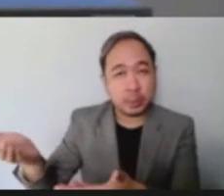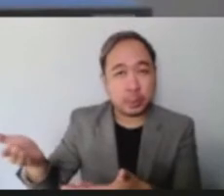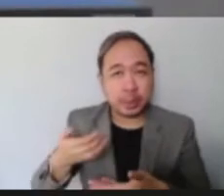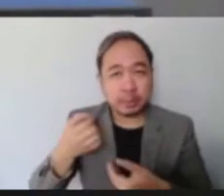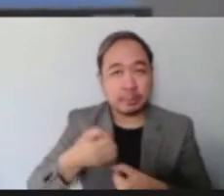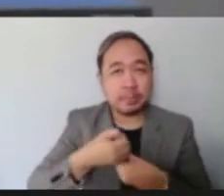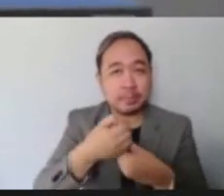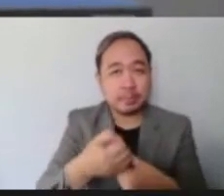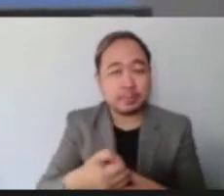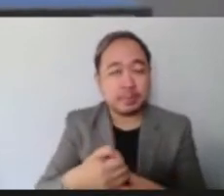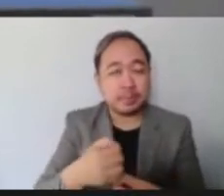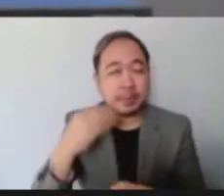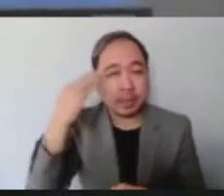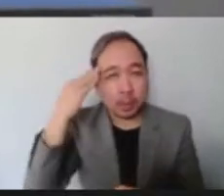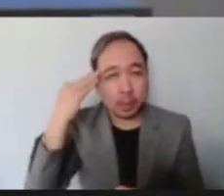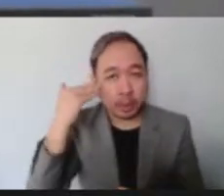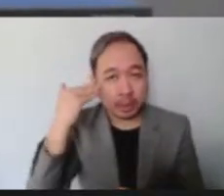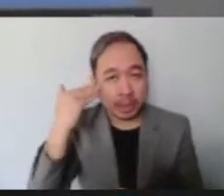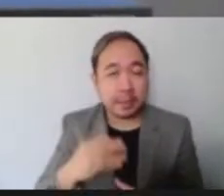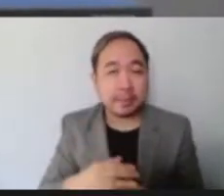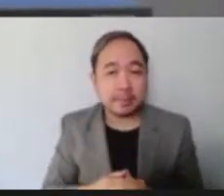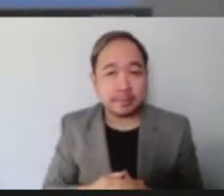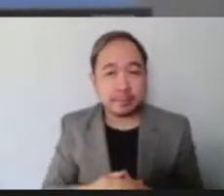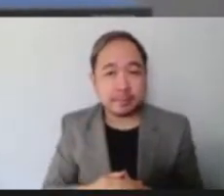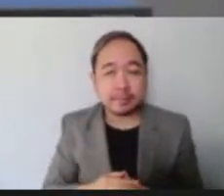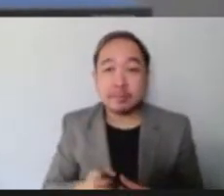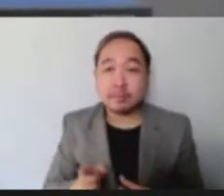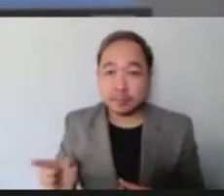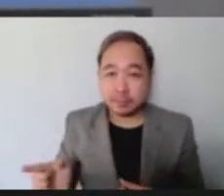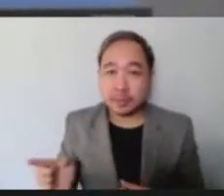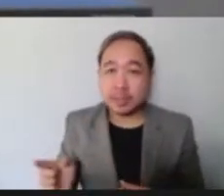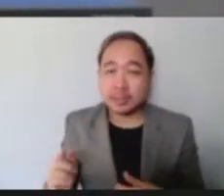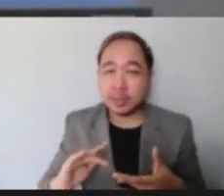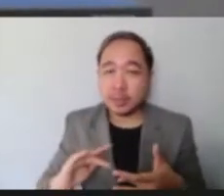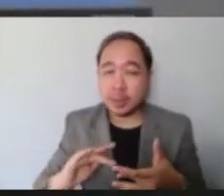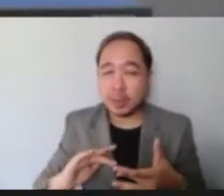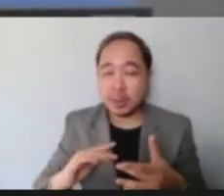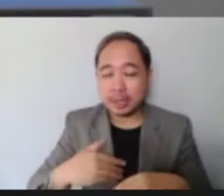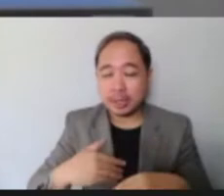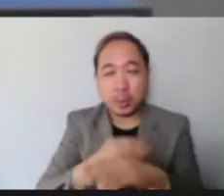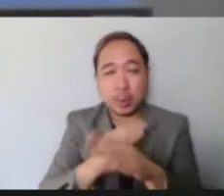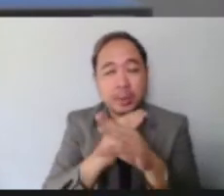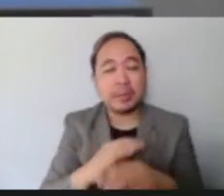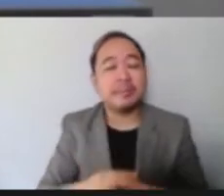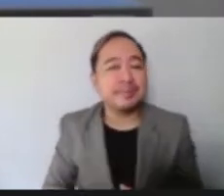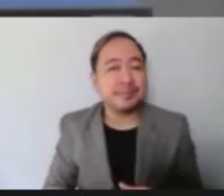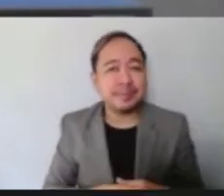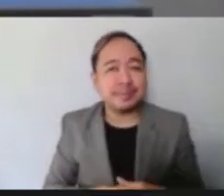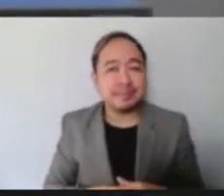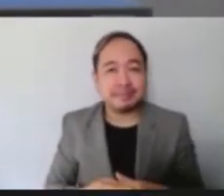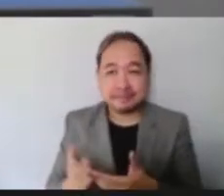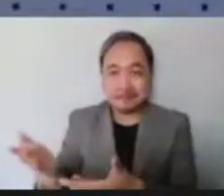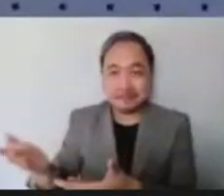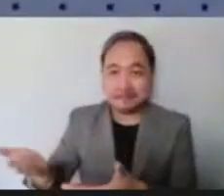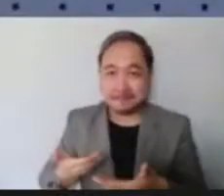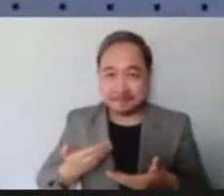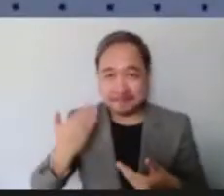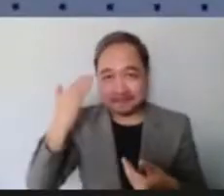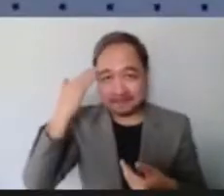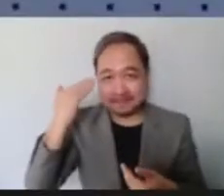delegate of the Republic of Korea whom I understand is joining us online you have the fluster